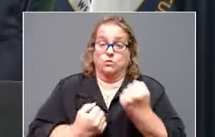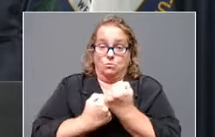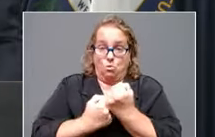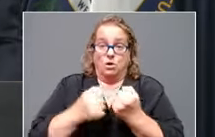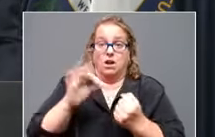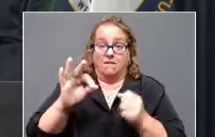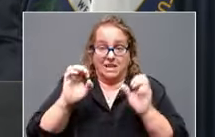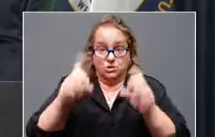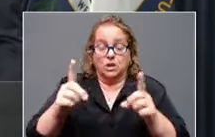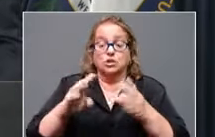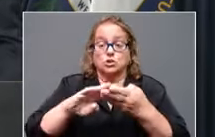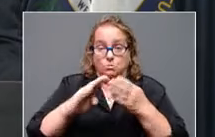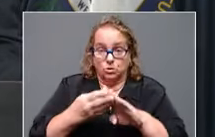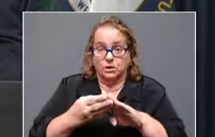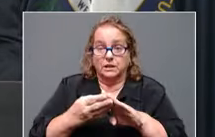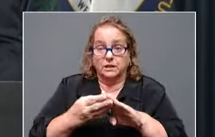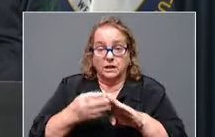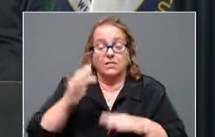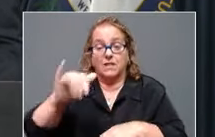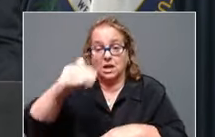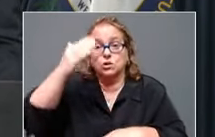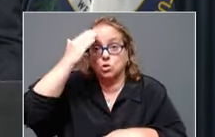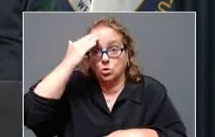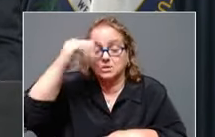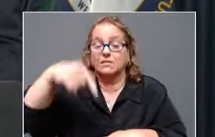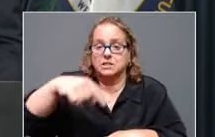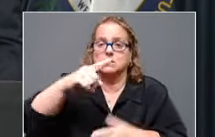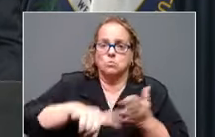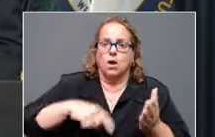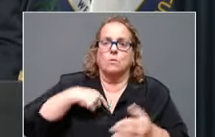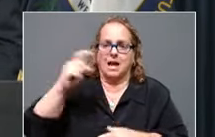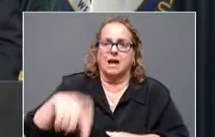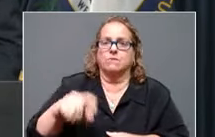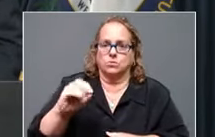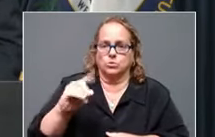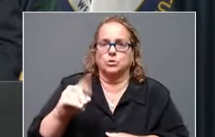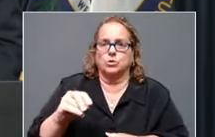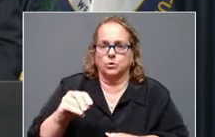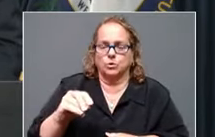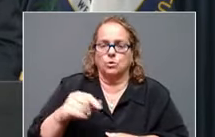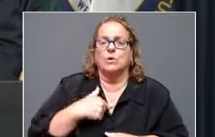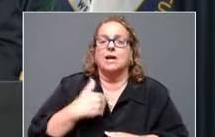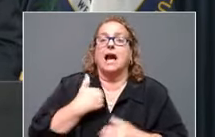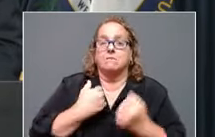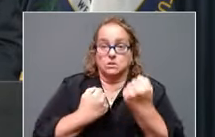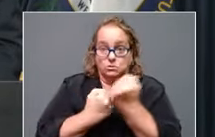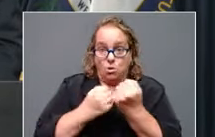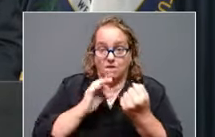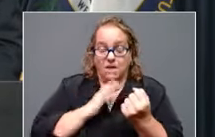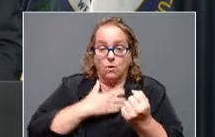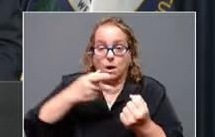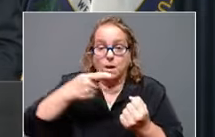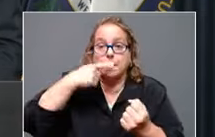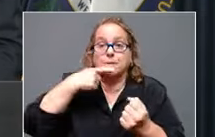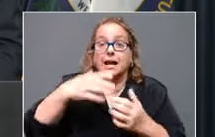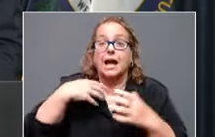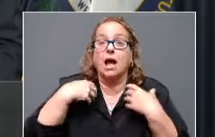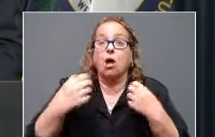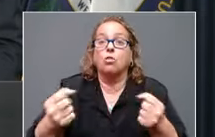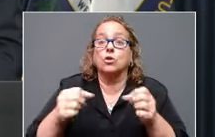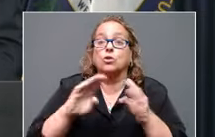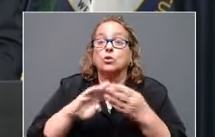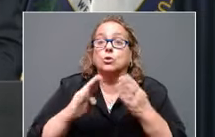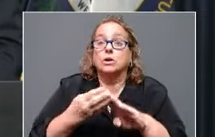support from our private sector and our business community. Today we're joined by Ashley Watts and Winston Griffin.